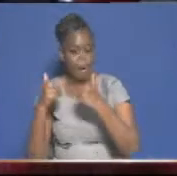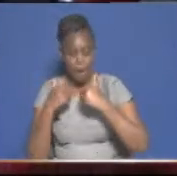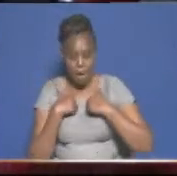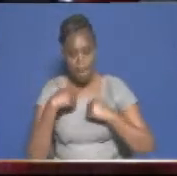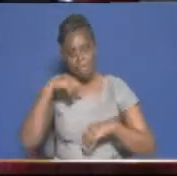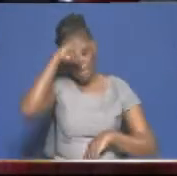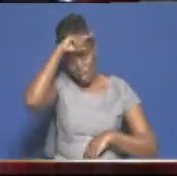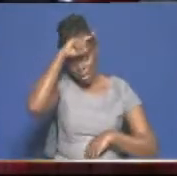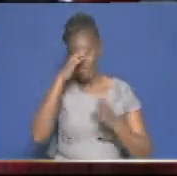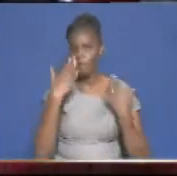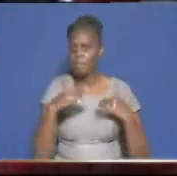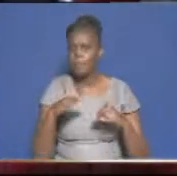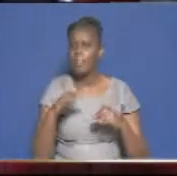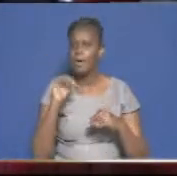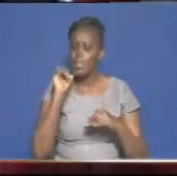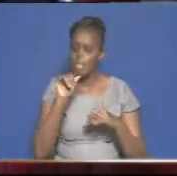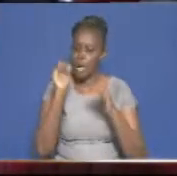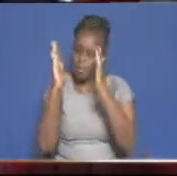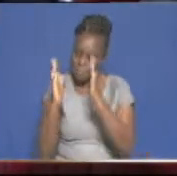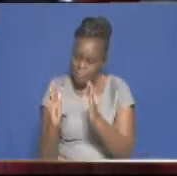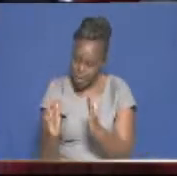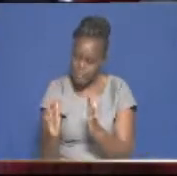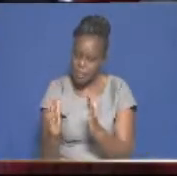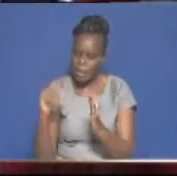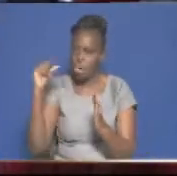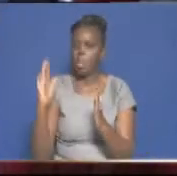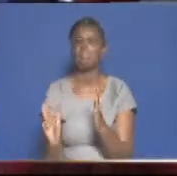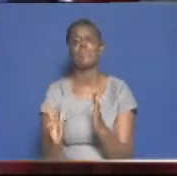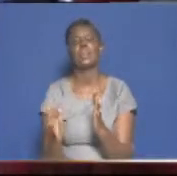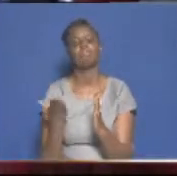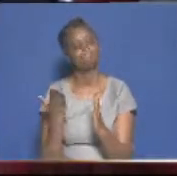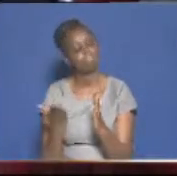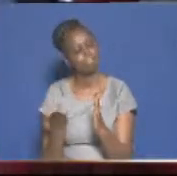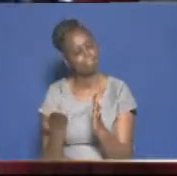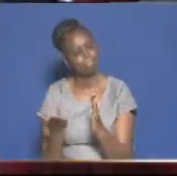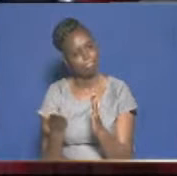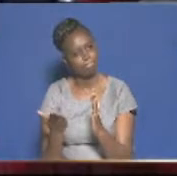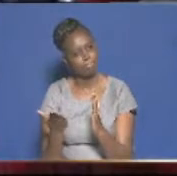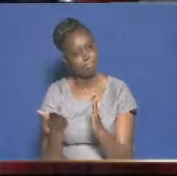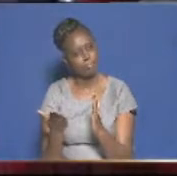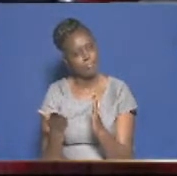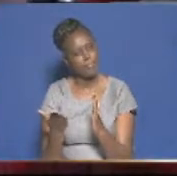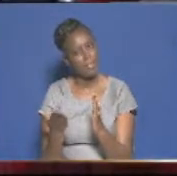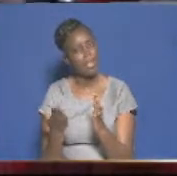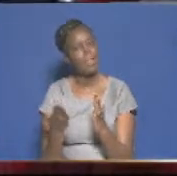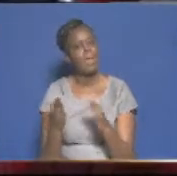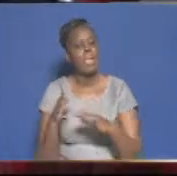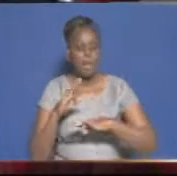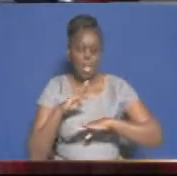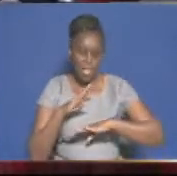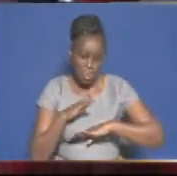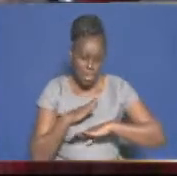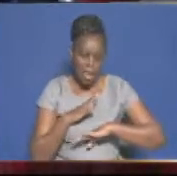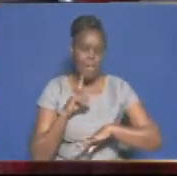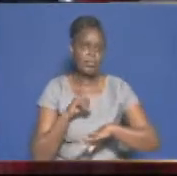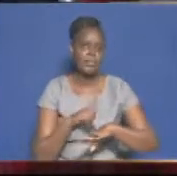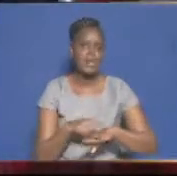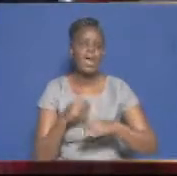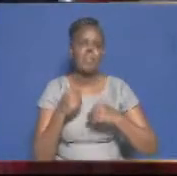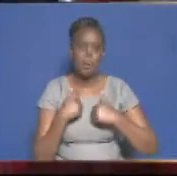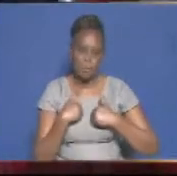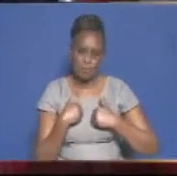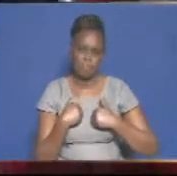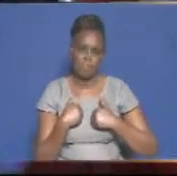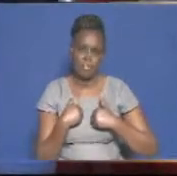degree, because that person is now a governor, Mr. Speaker. So there is enough time. There was enough